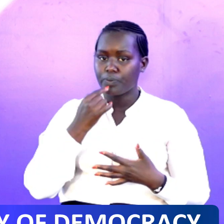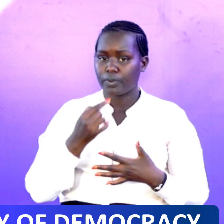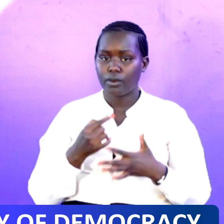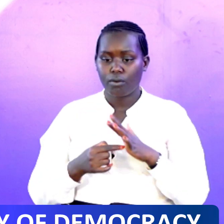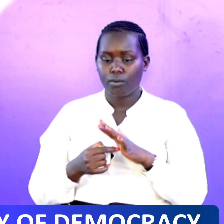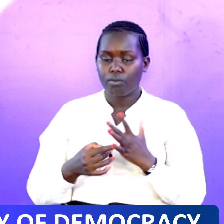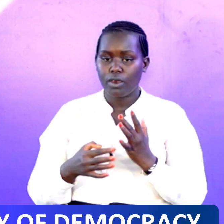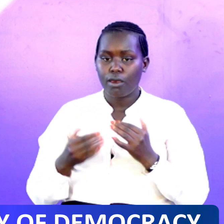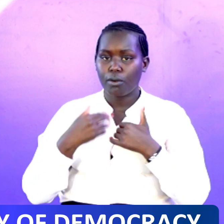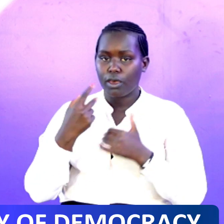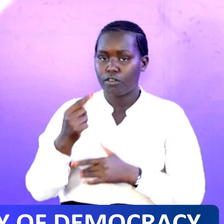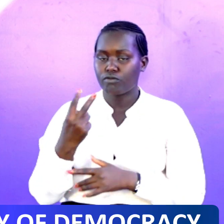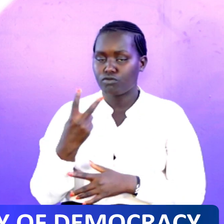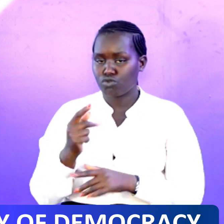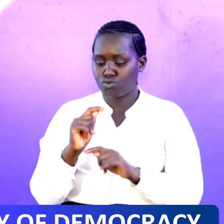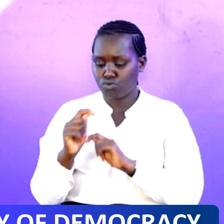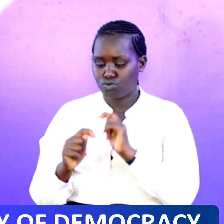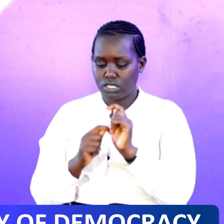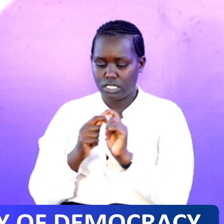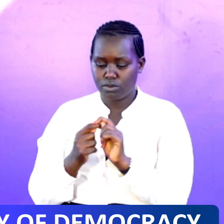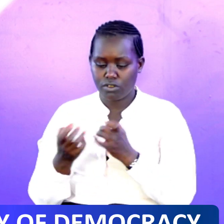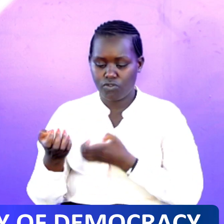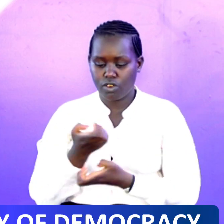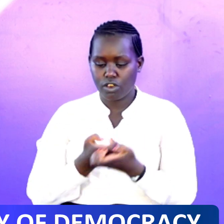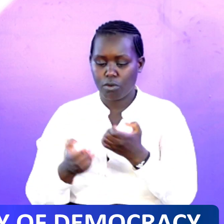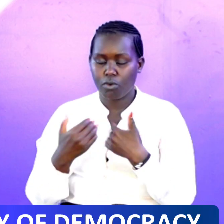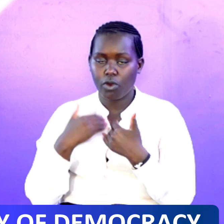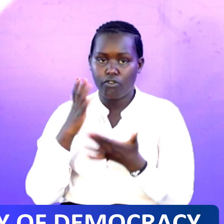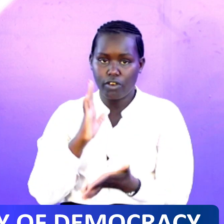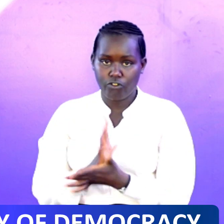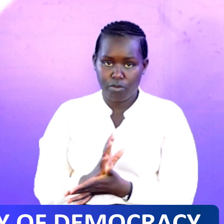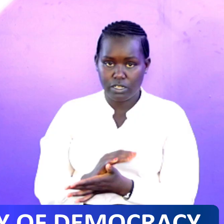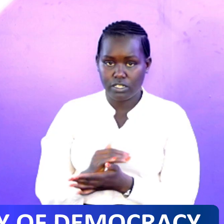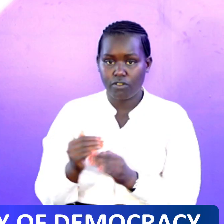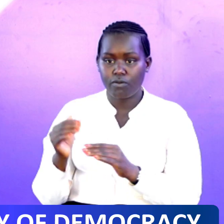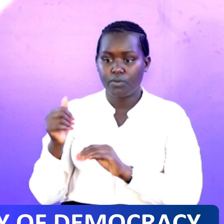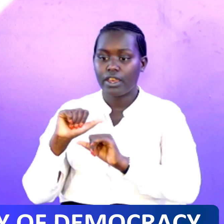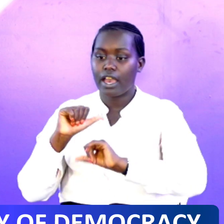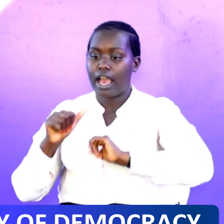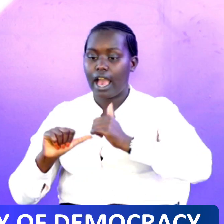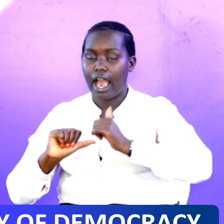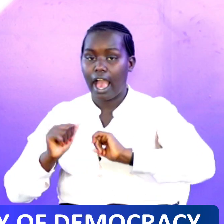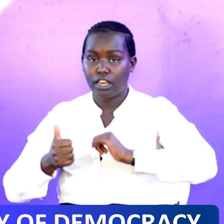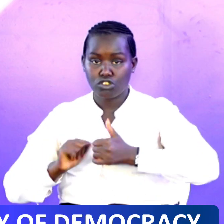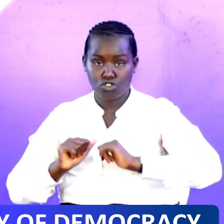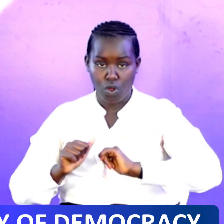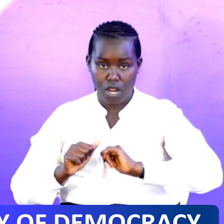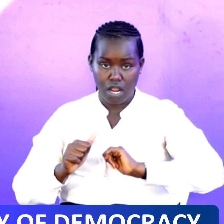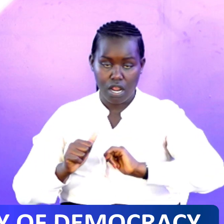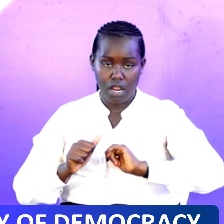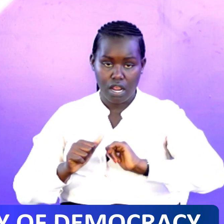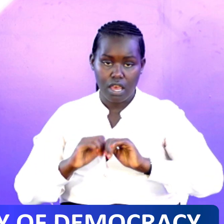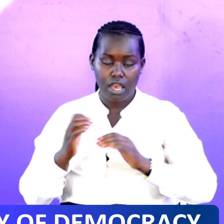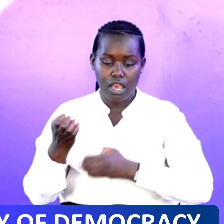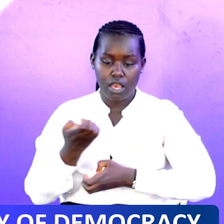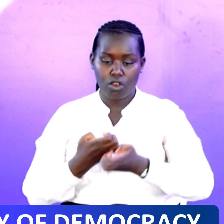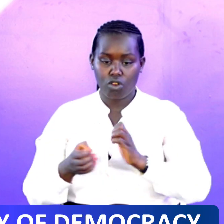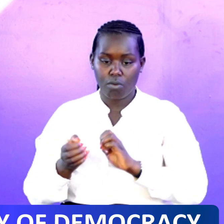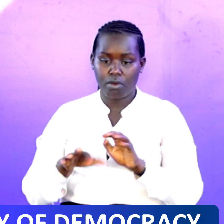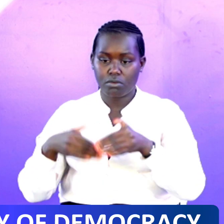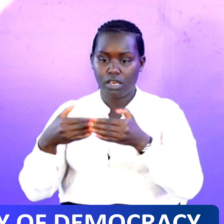told you there are 2 types of economies. There's something called affirmative action economy. Affirmative action economy is throwing money at places